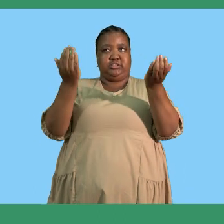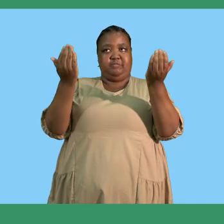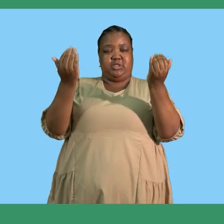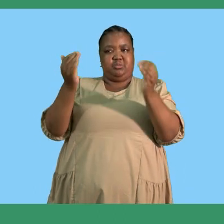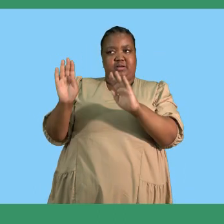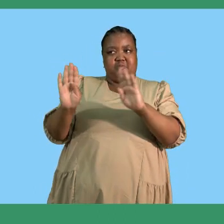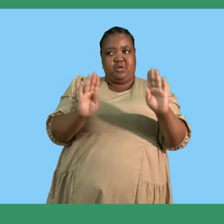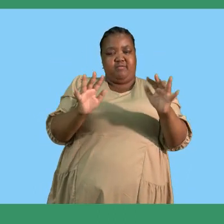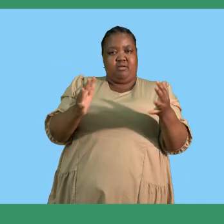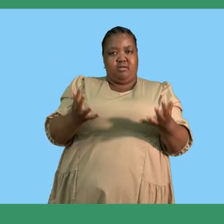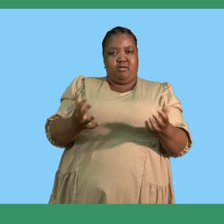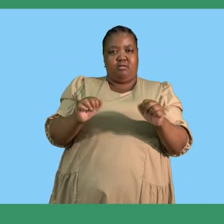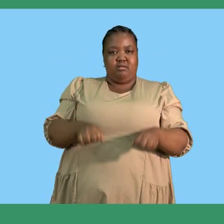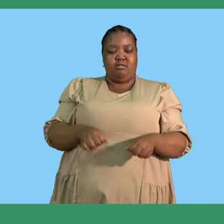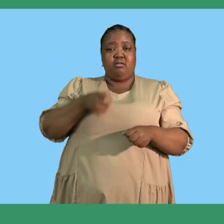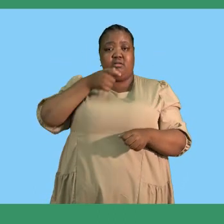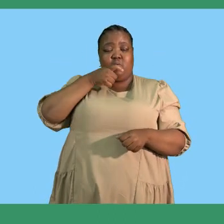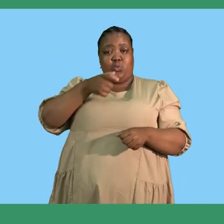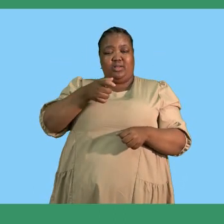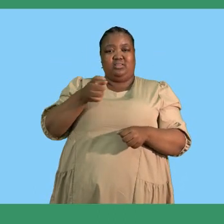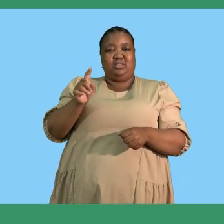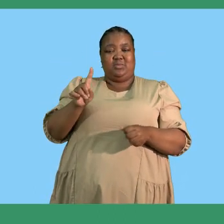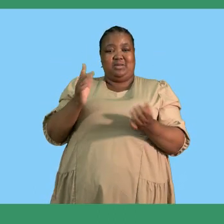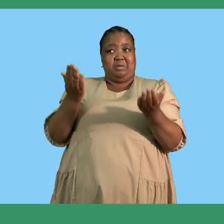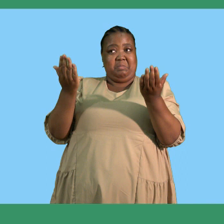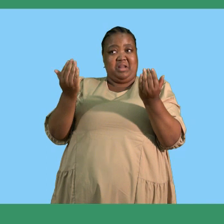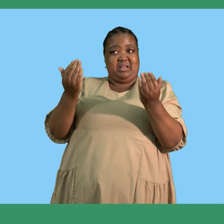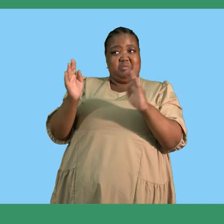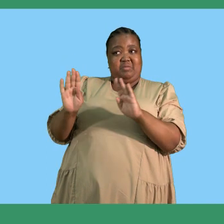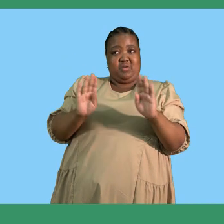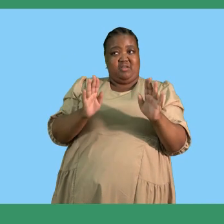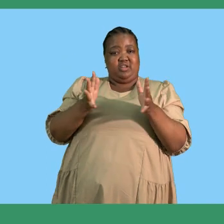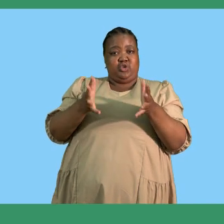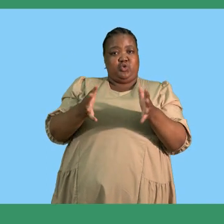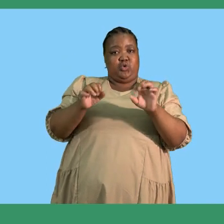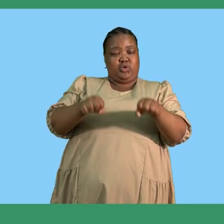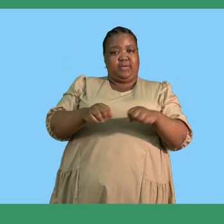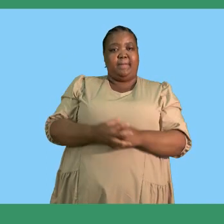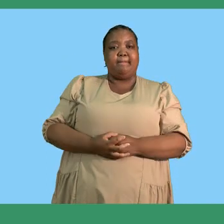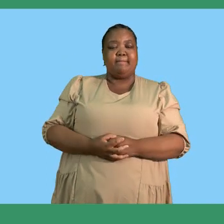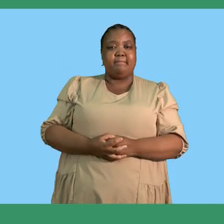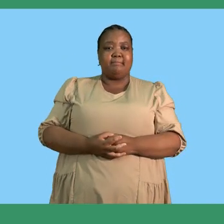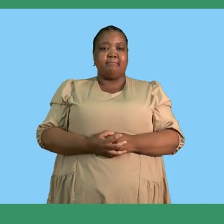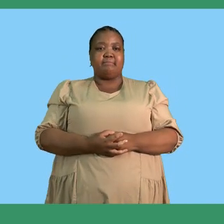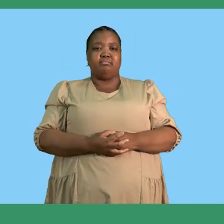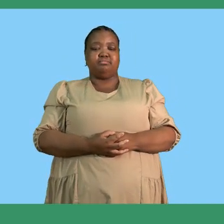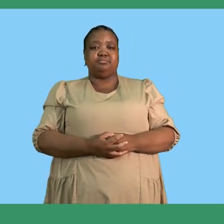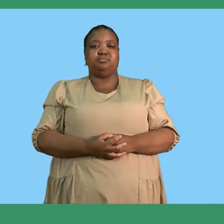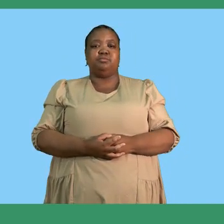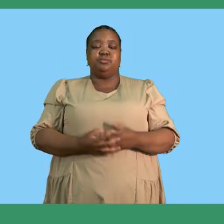of standard of expected behavior. Now, the key there is that you are expected to behave in that